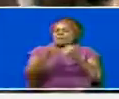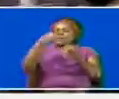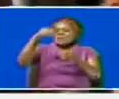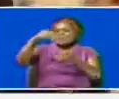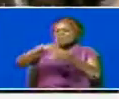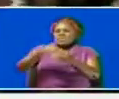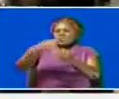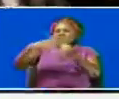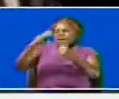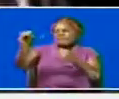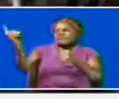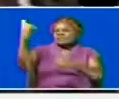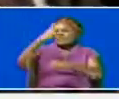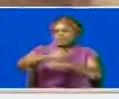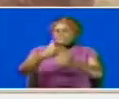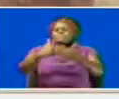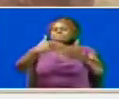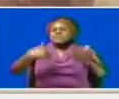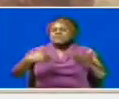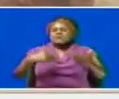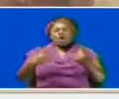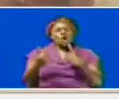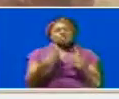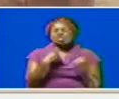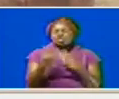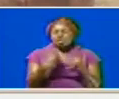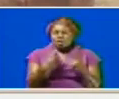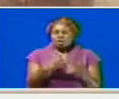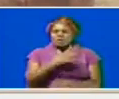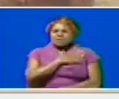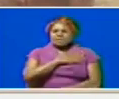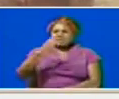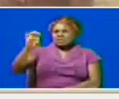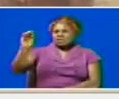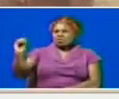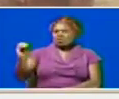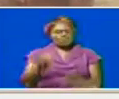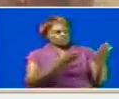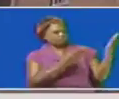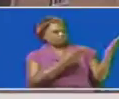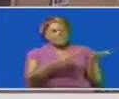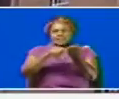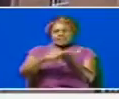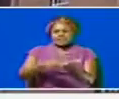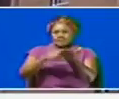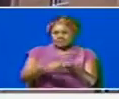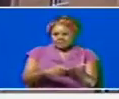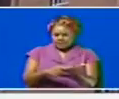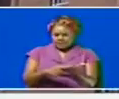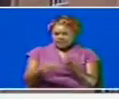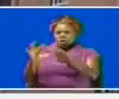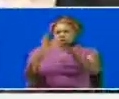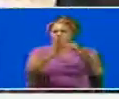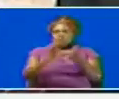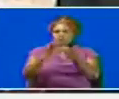90 days as a precondition for any such talks. NASA CEO Norman Magaya insisting the coalition will